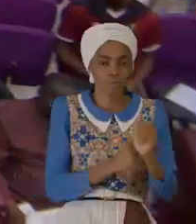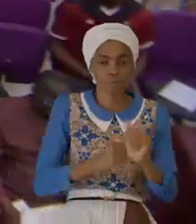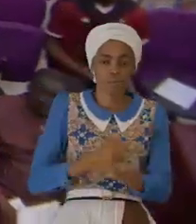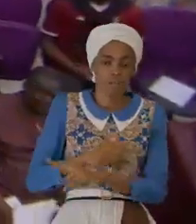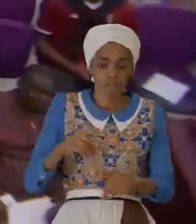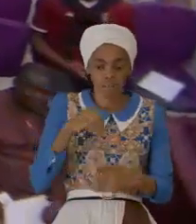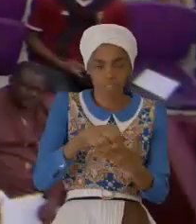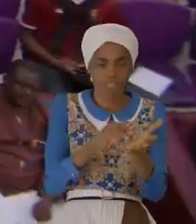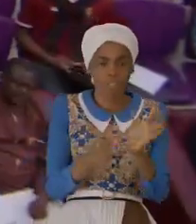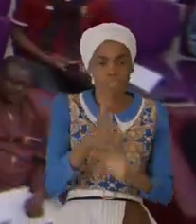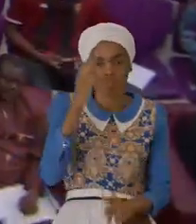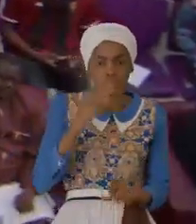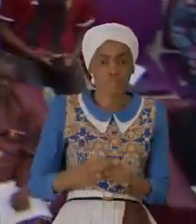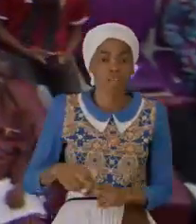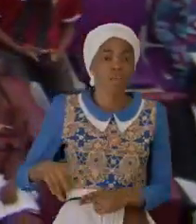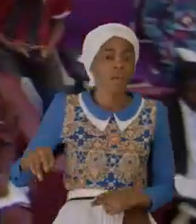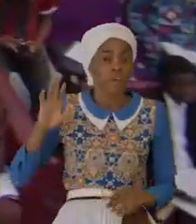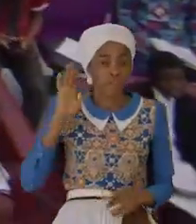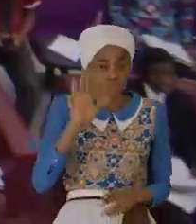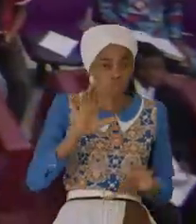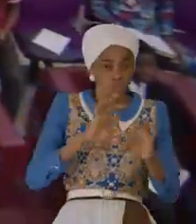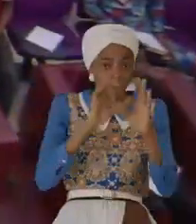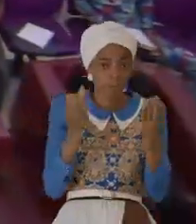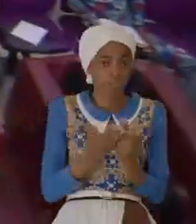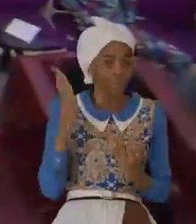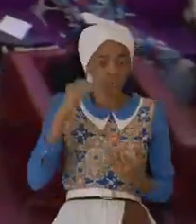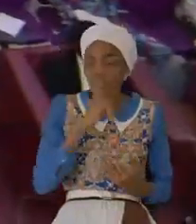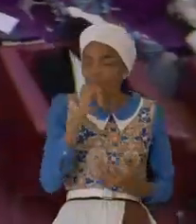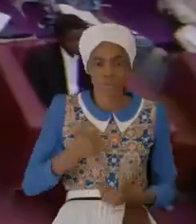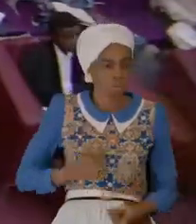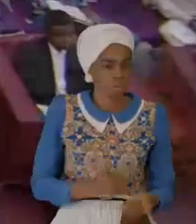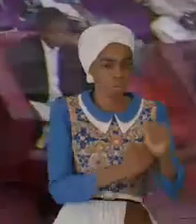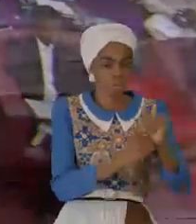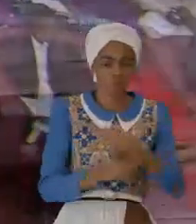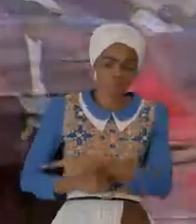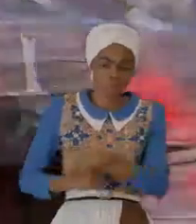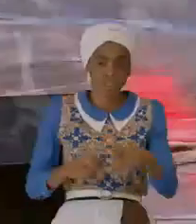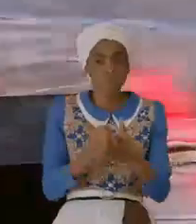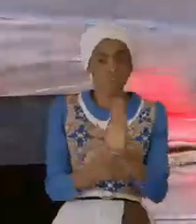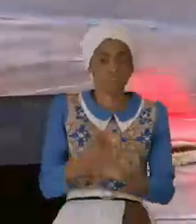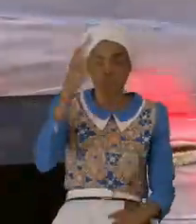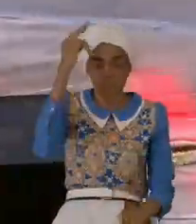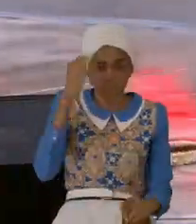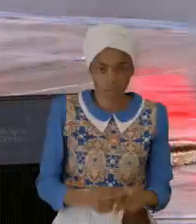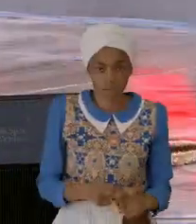Your family will not follow them. We're looking at